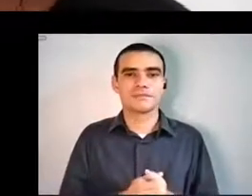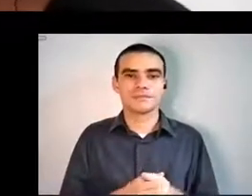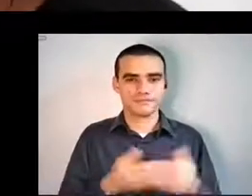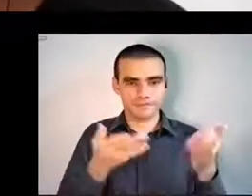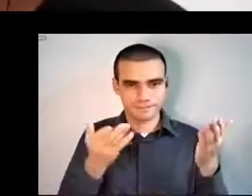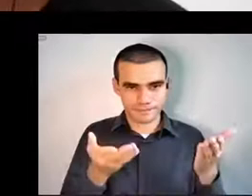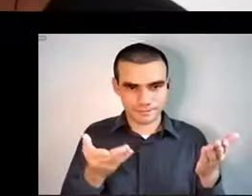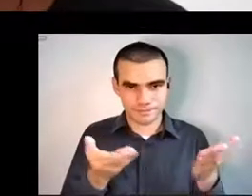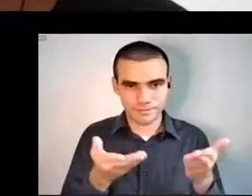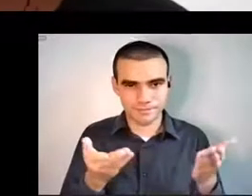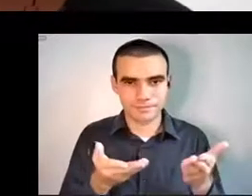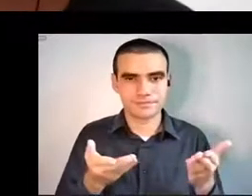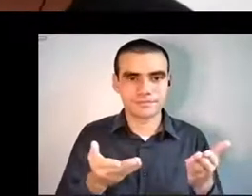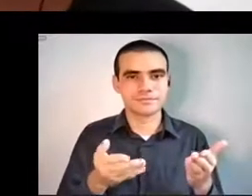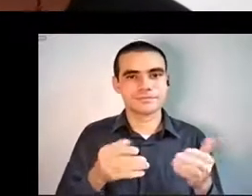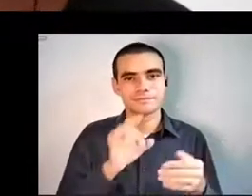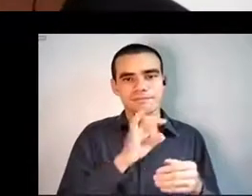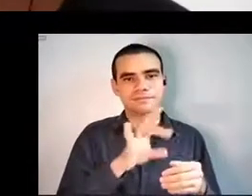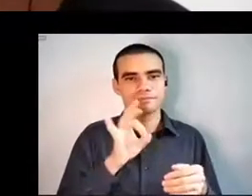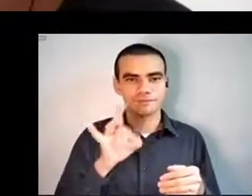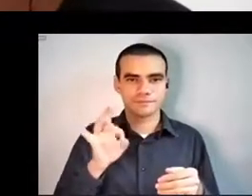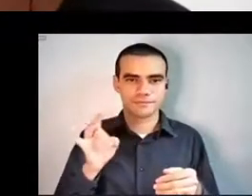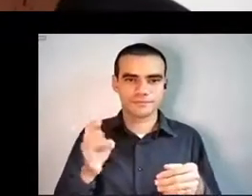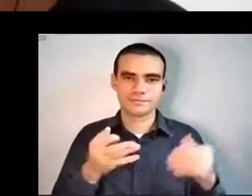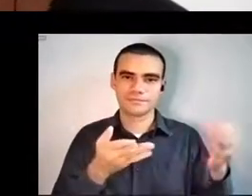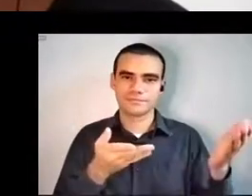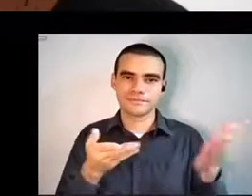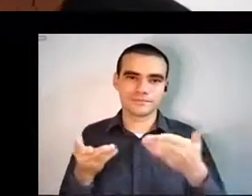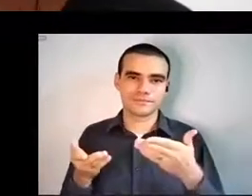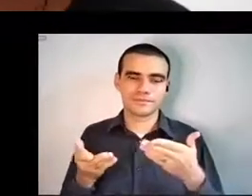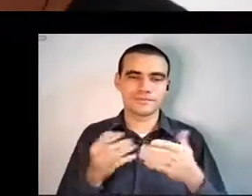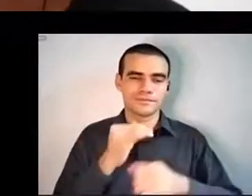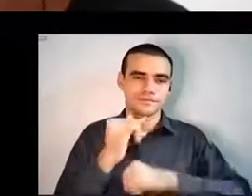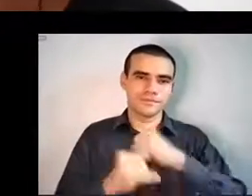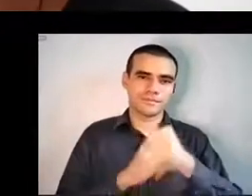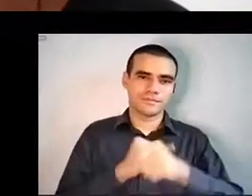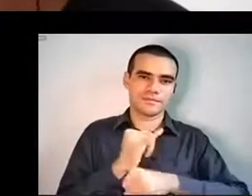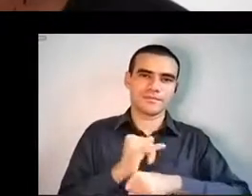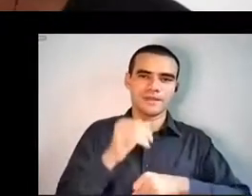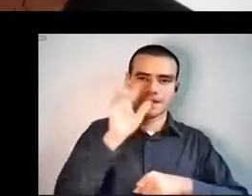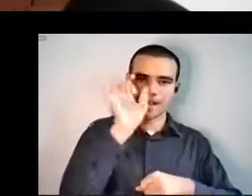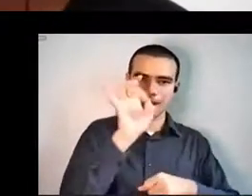nowadays. More details, we can look at some of our